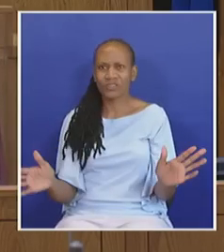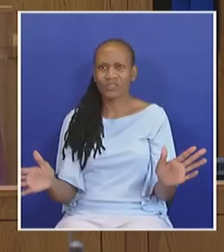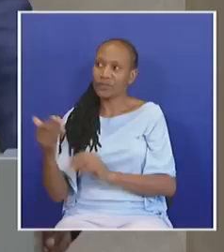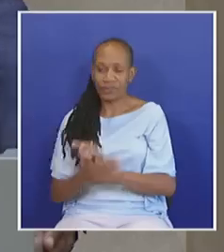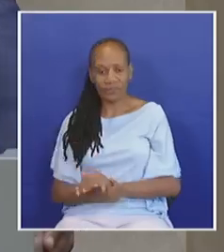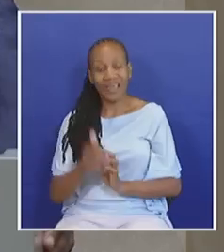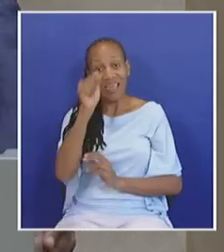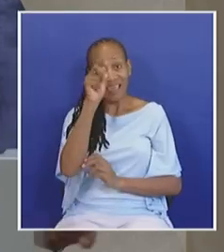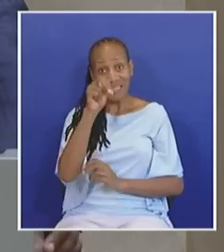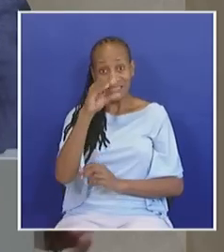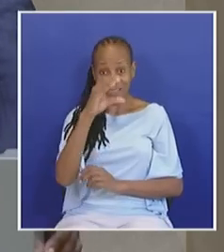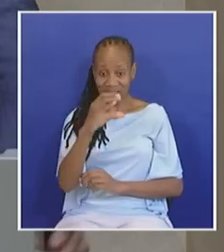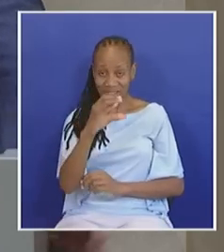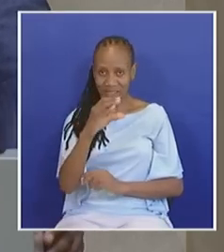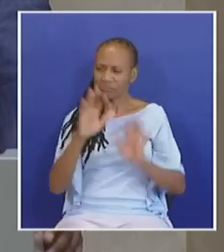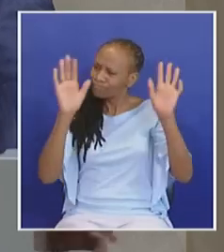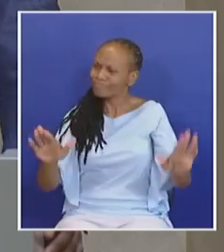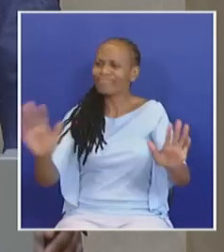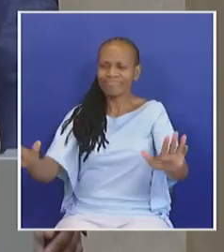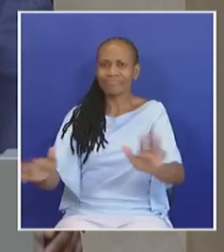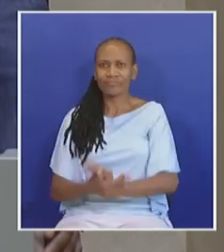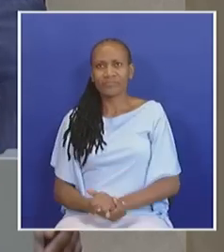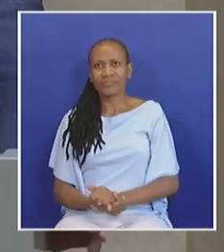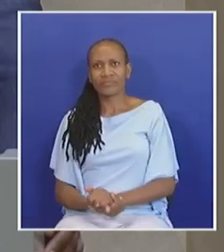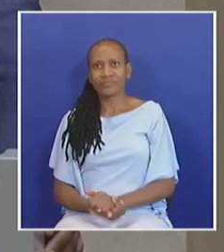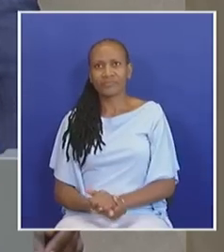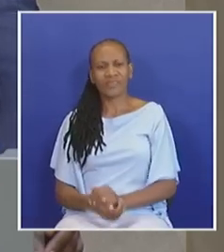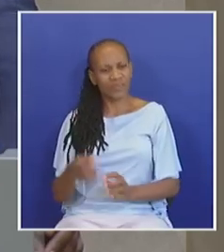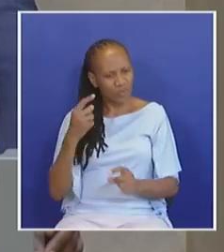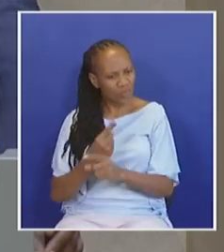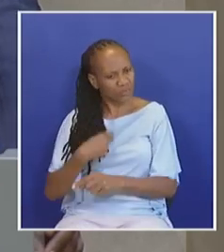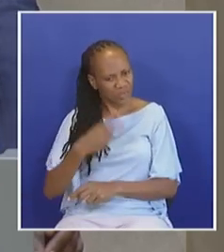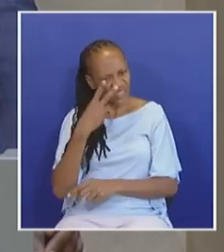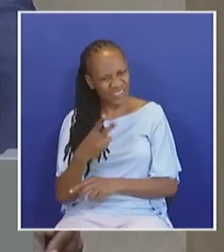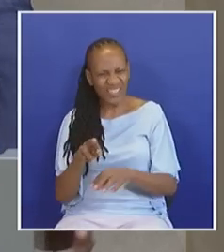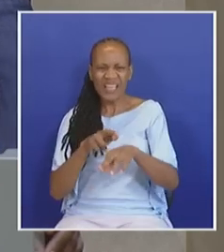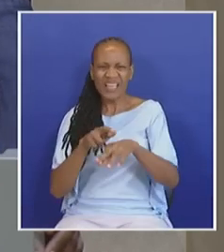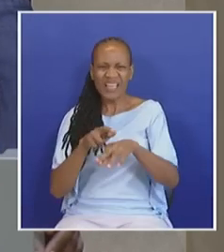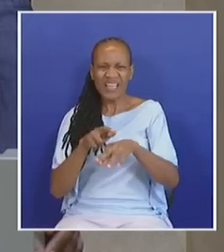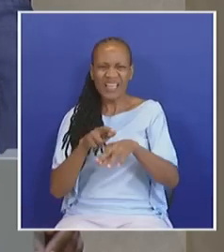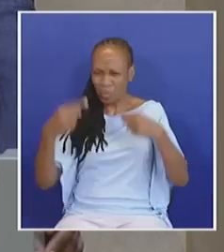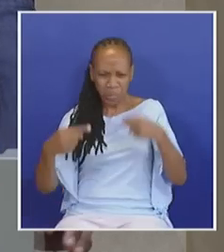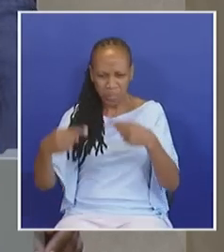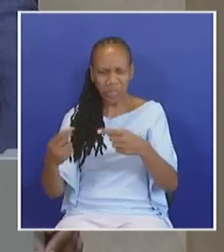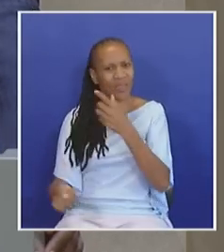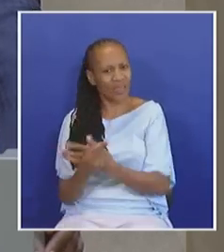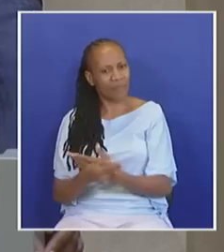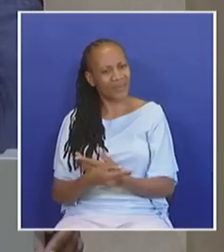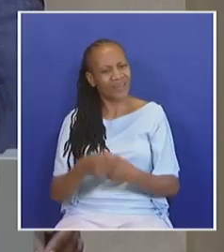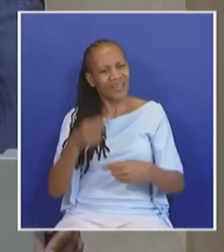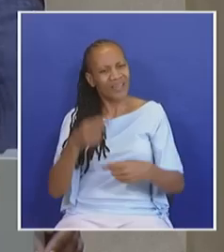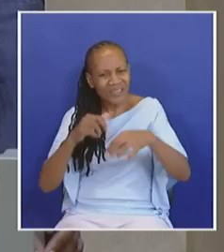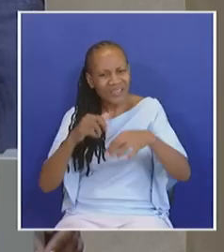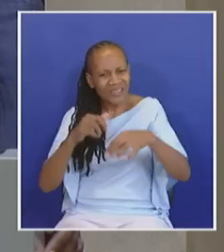the ANC asserted racial wars and racial tensions do not in any way bring us closer to the type